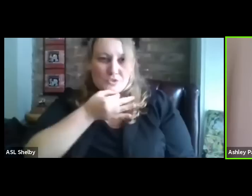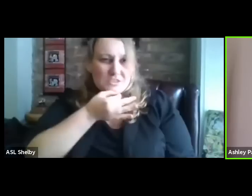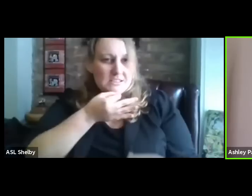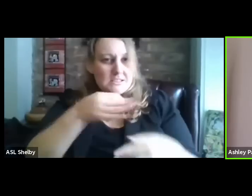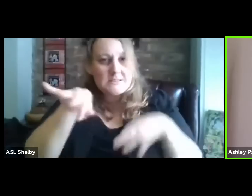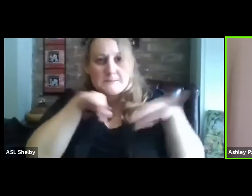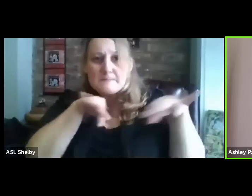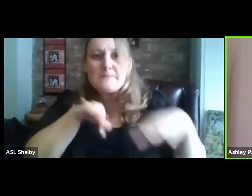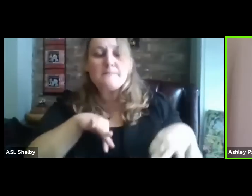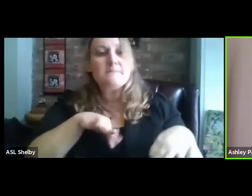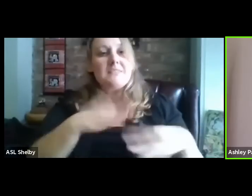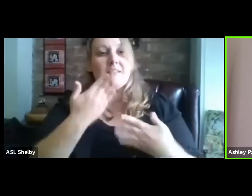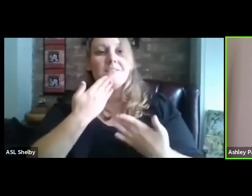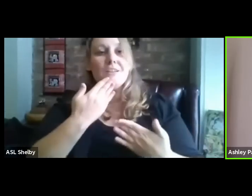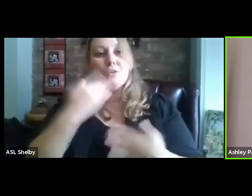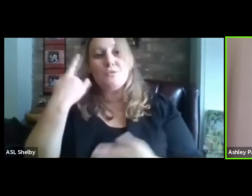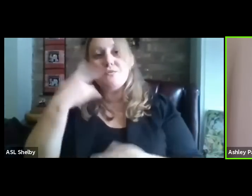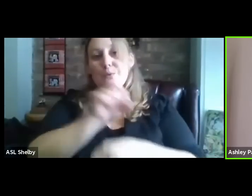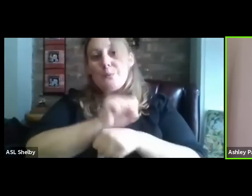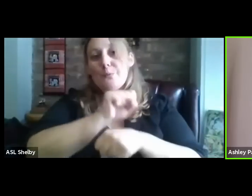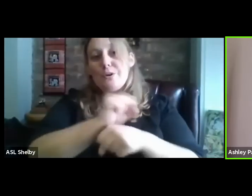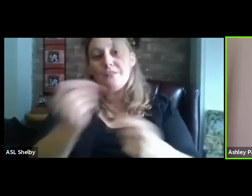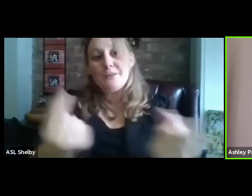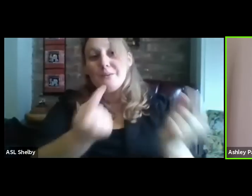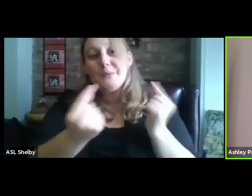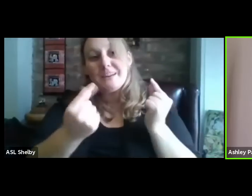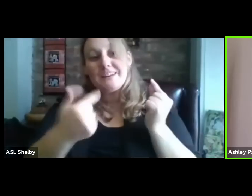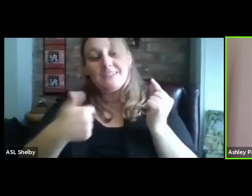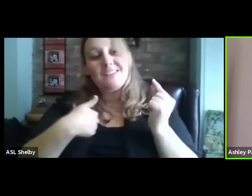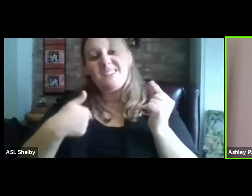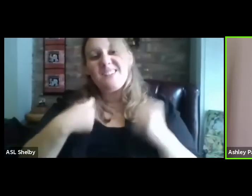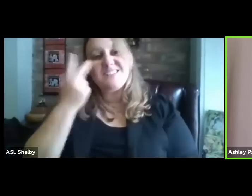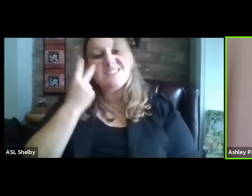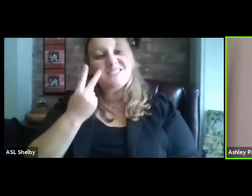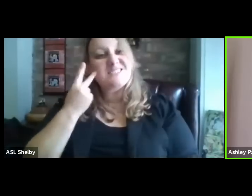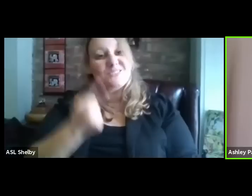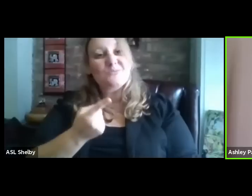for our community. I see you. We see you.